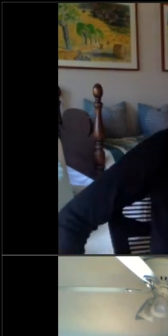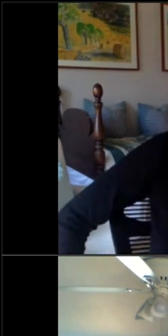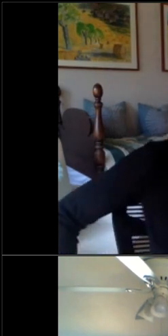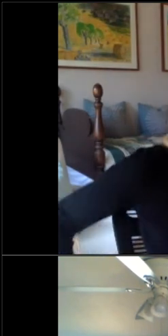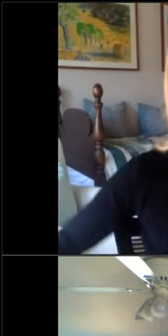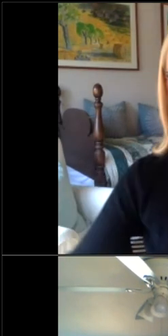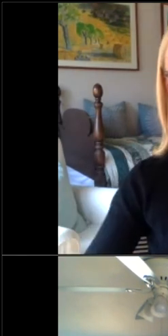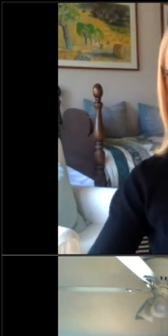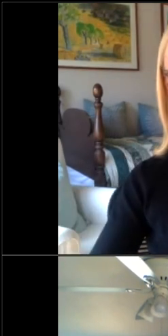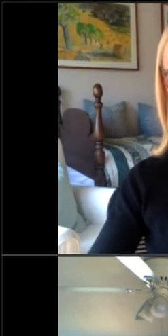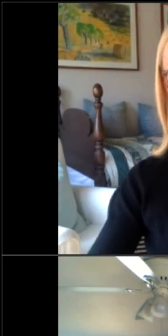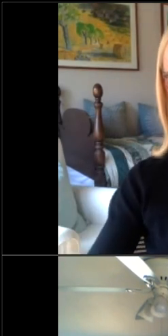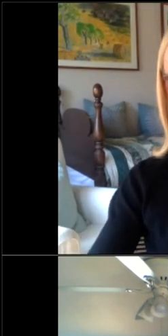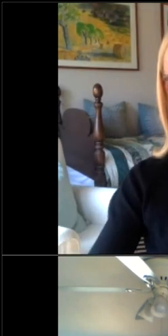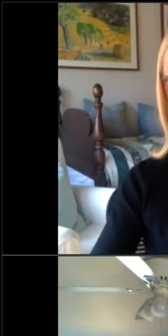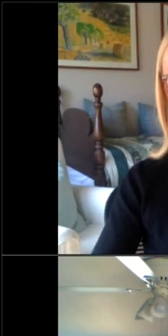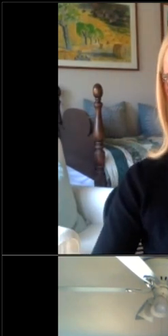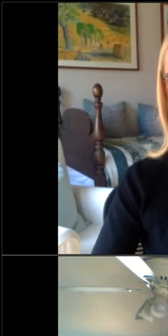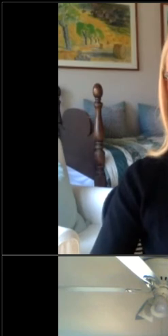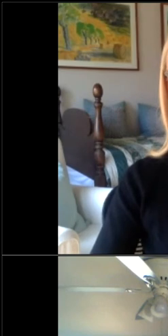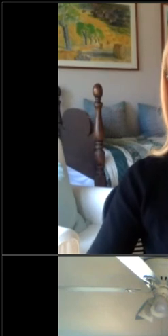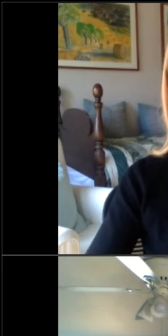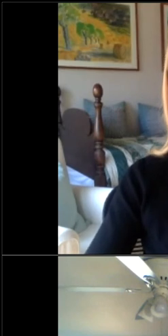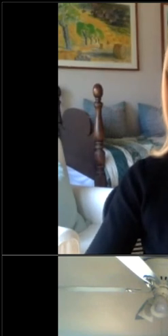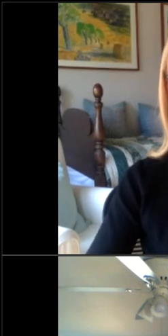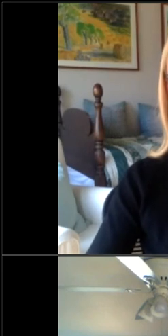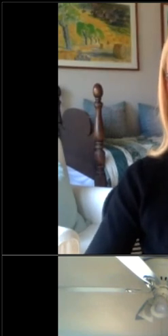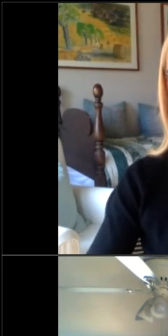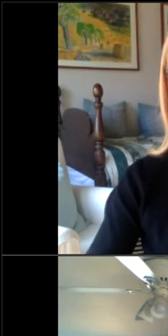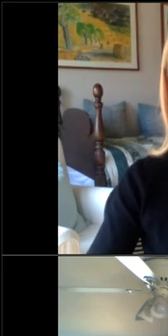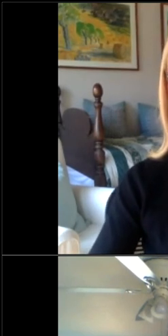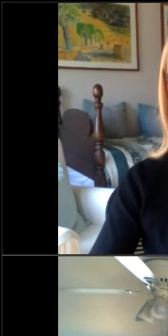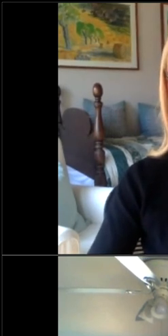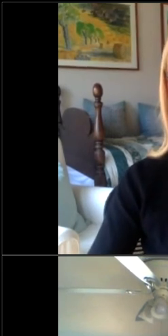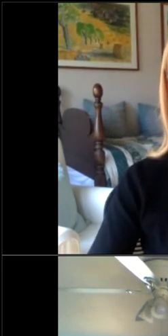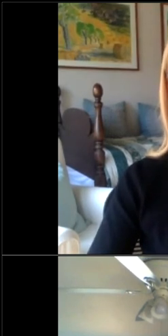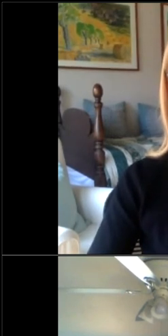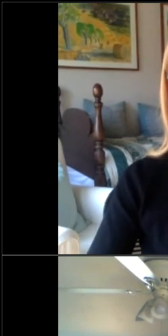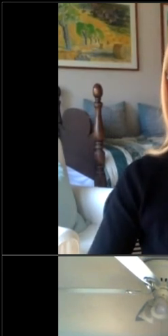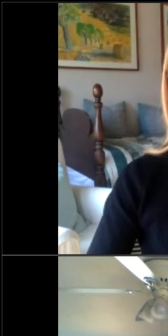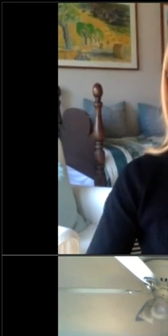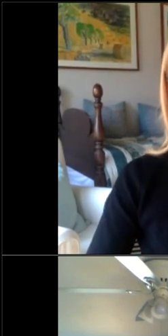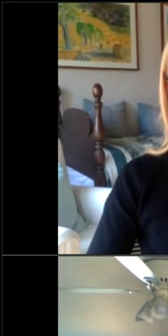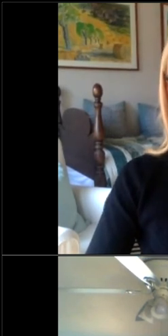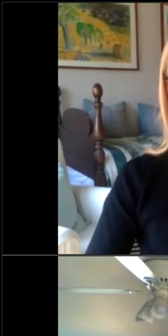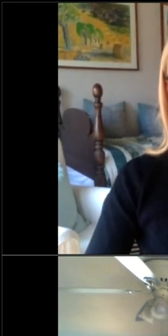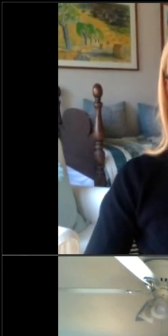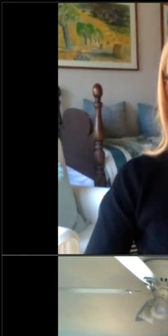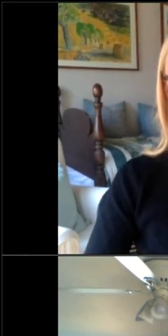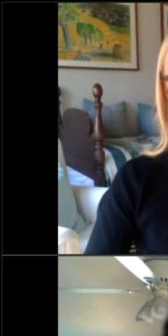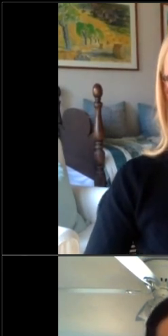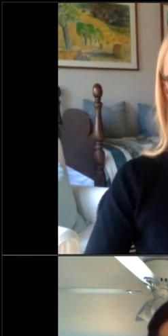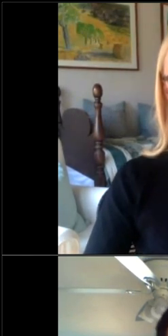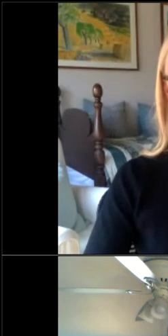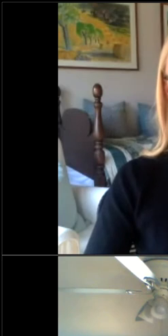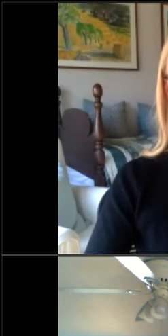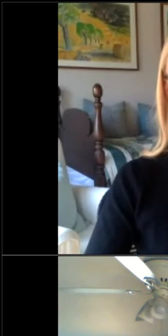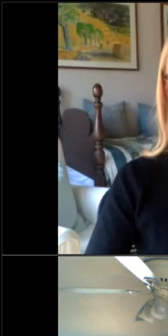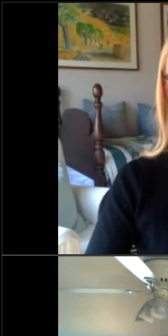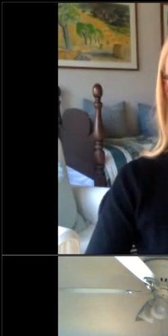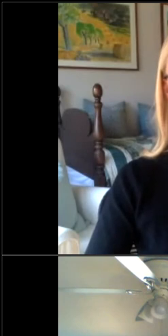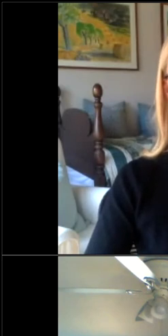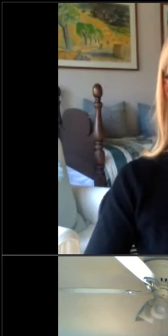take zones, is the challenge, because different countries